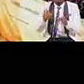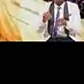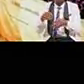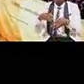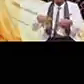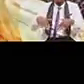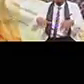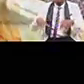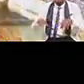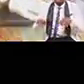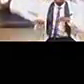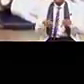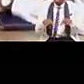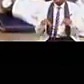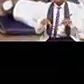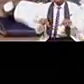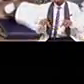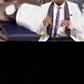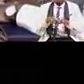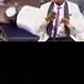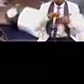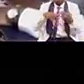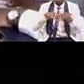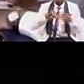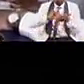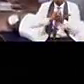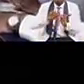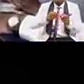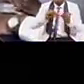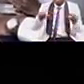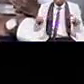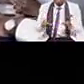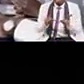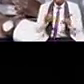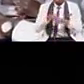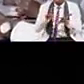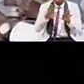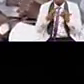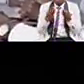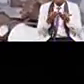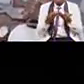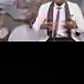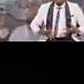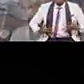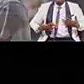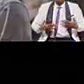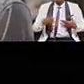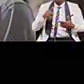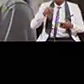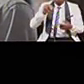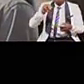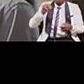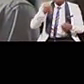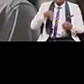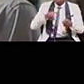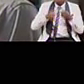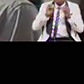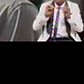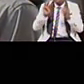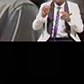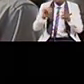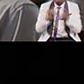in all those areas, in their family life and everything, you're teaching them that there should be holiness unto the